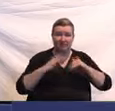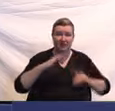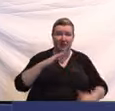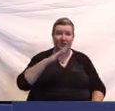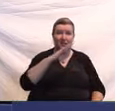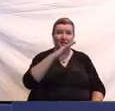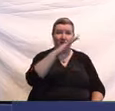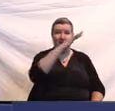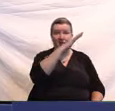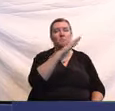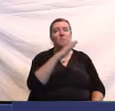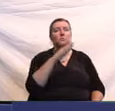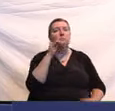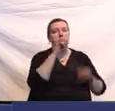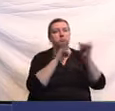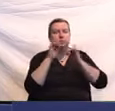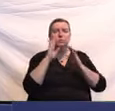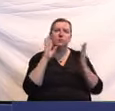expect about